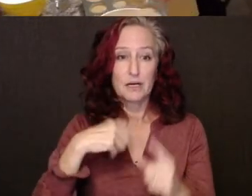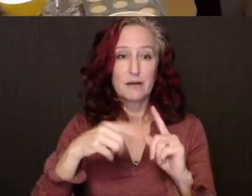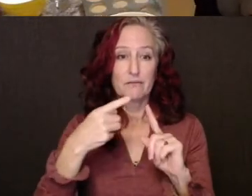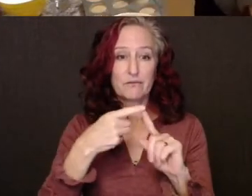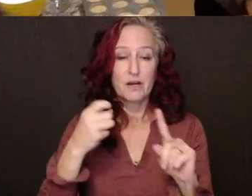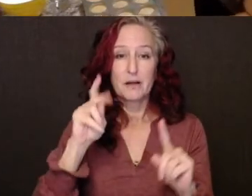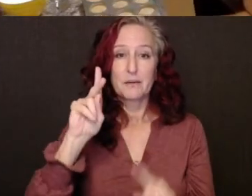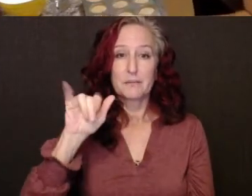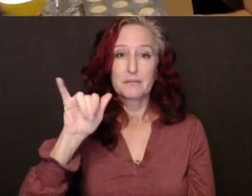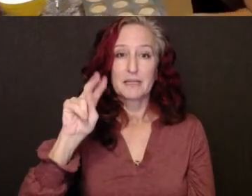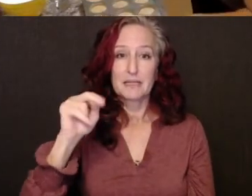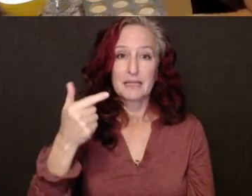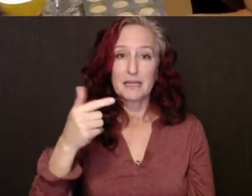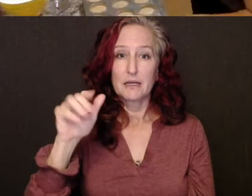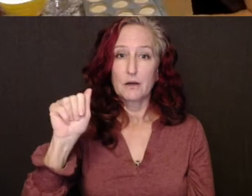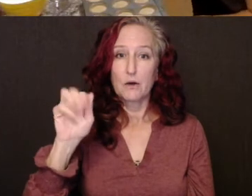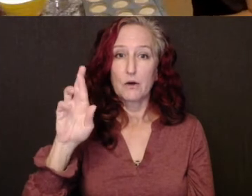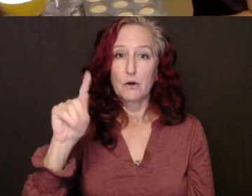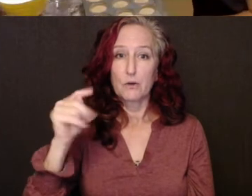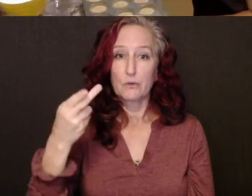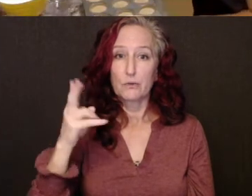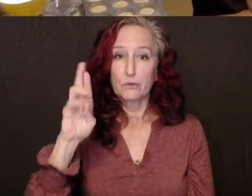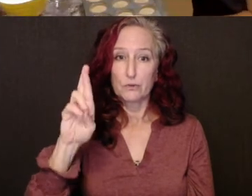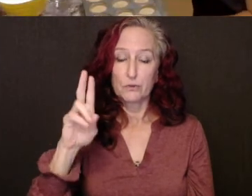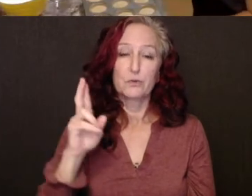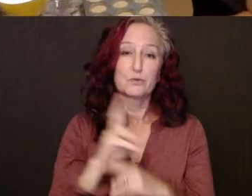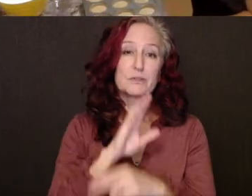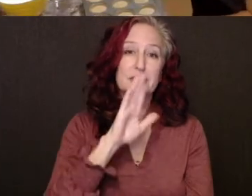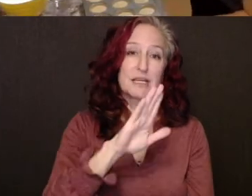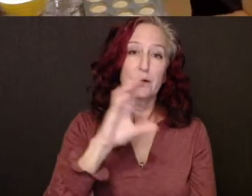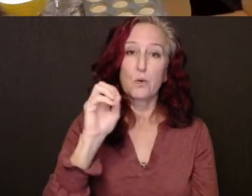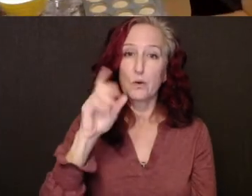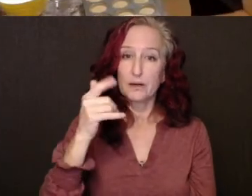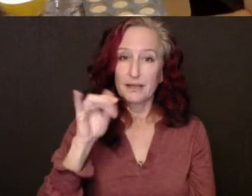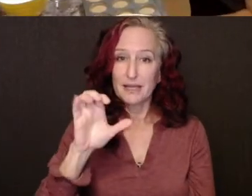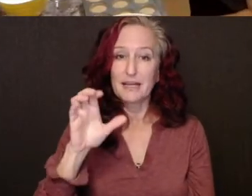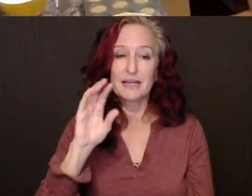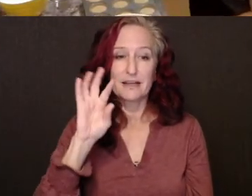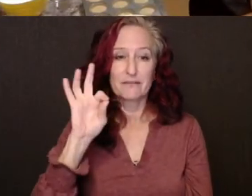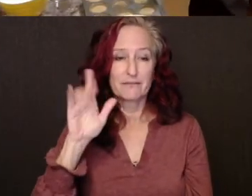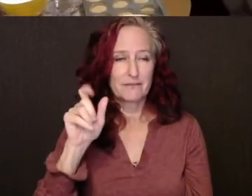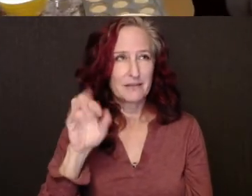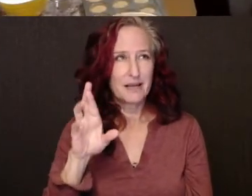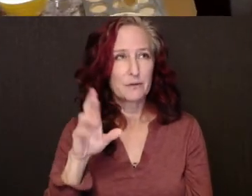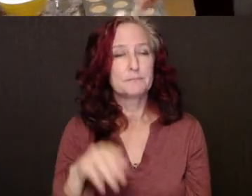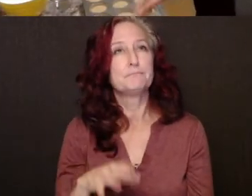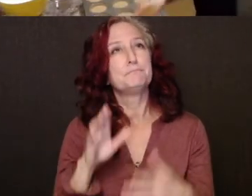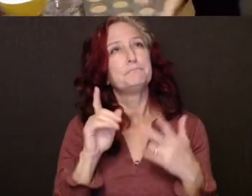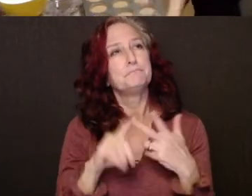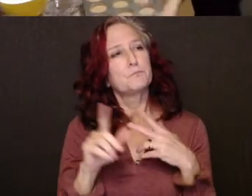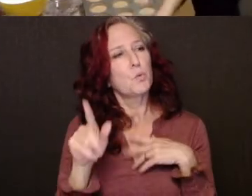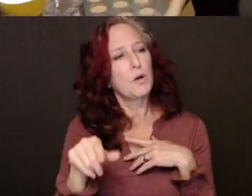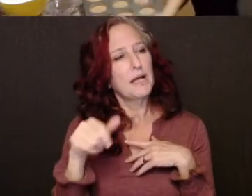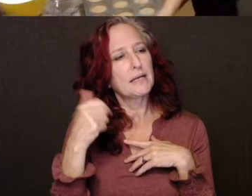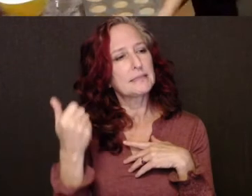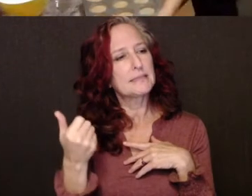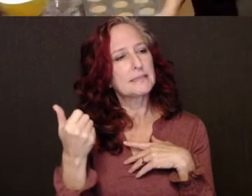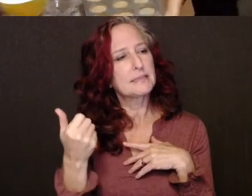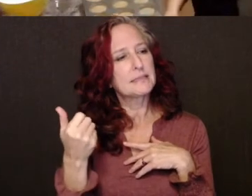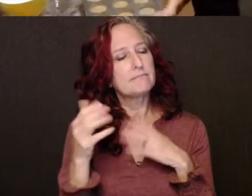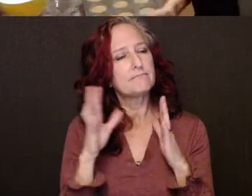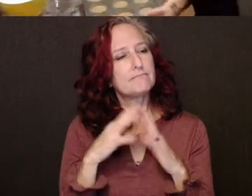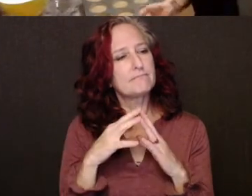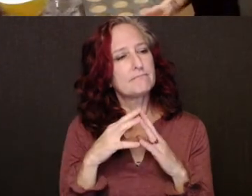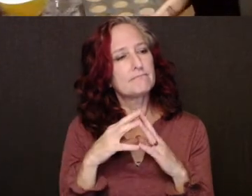wise, we always do organic, so any organics. For this recipe,